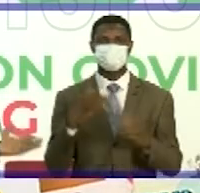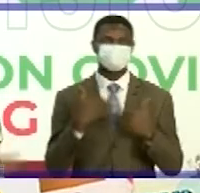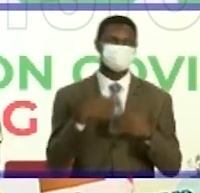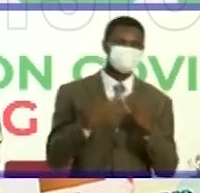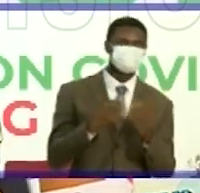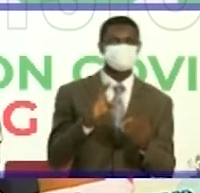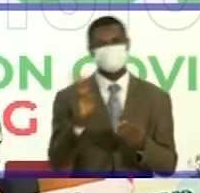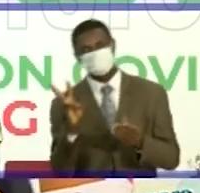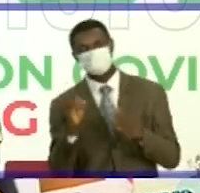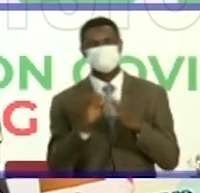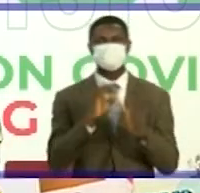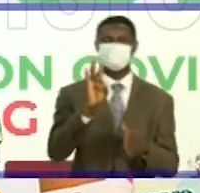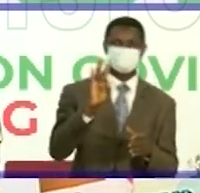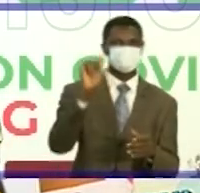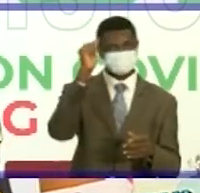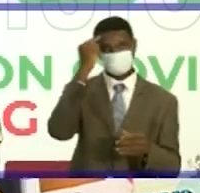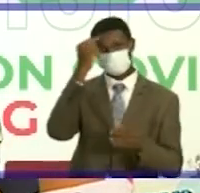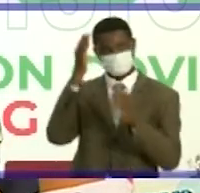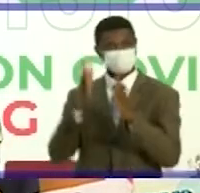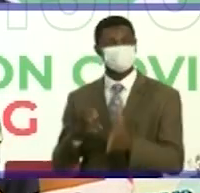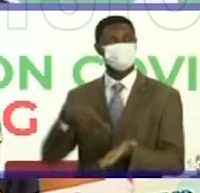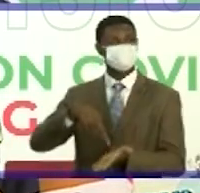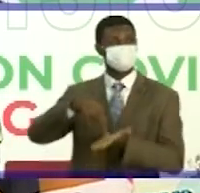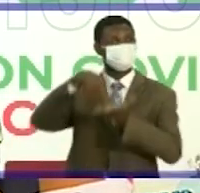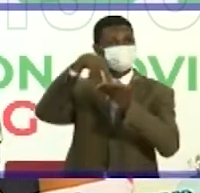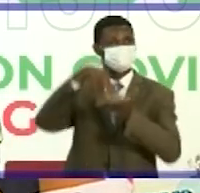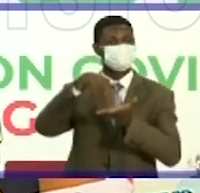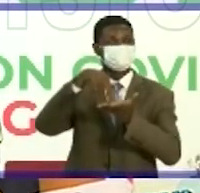6 or 7 governors representing